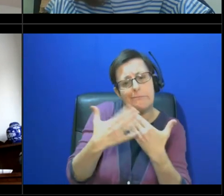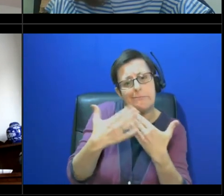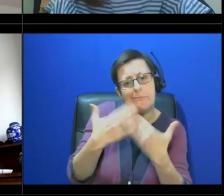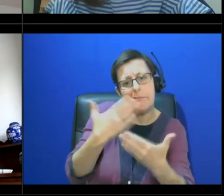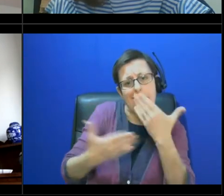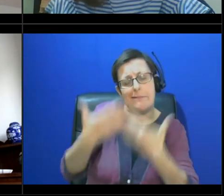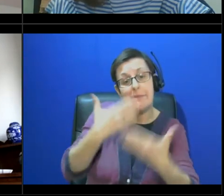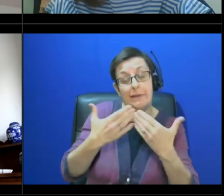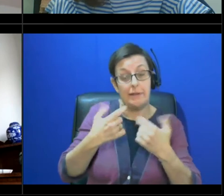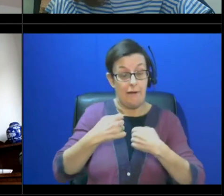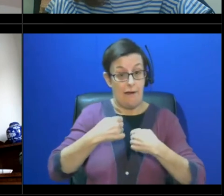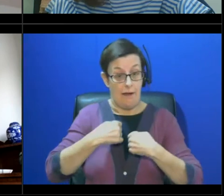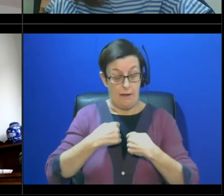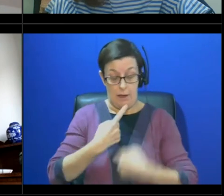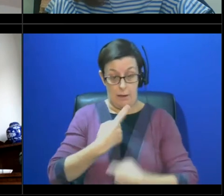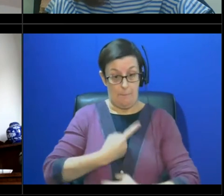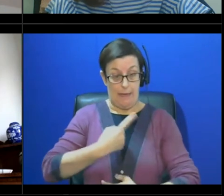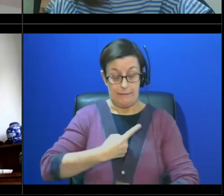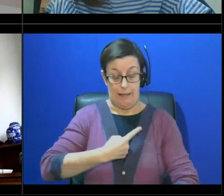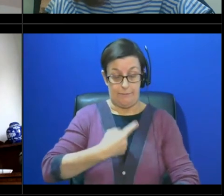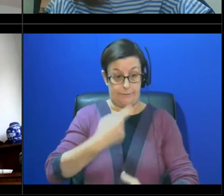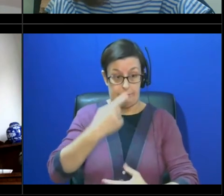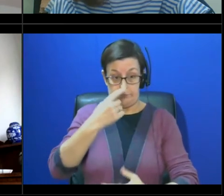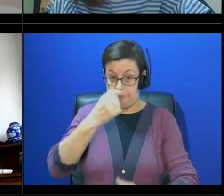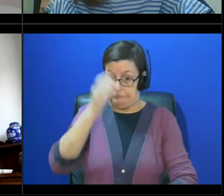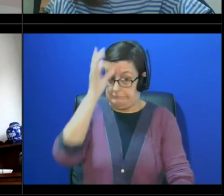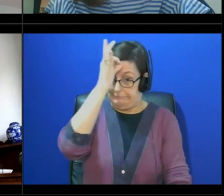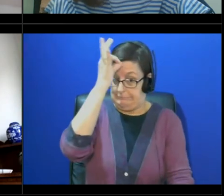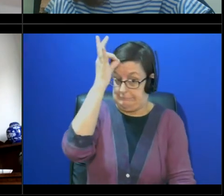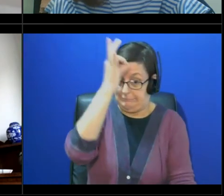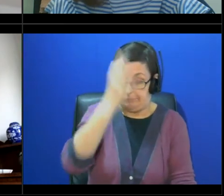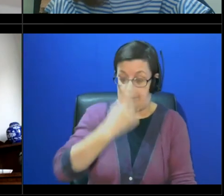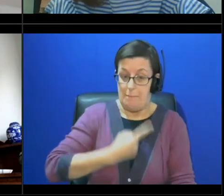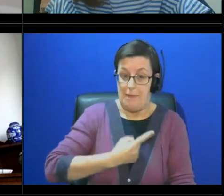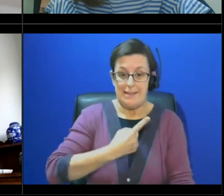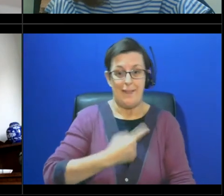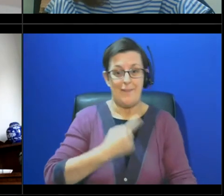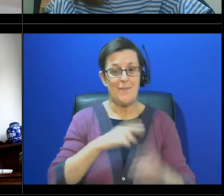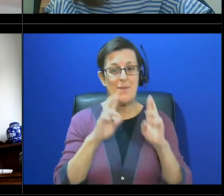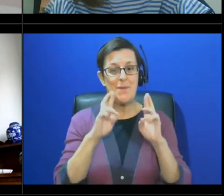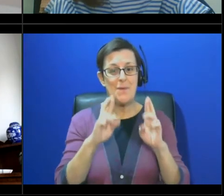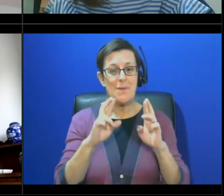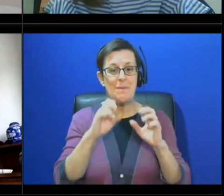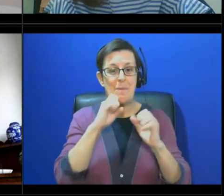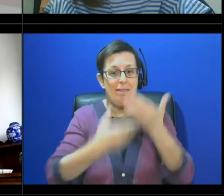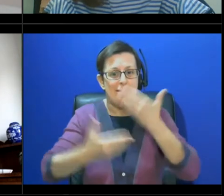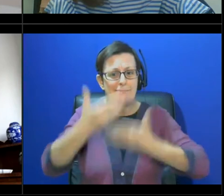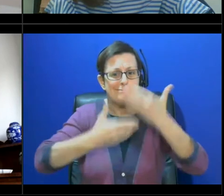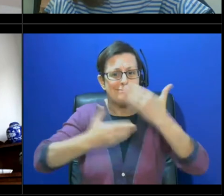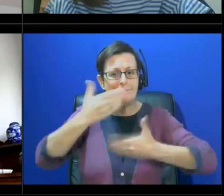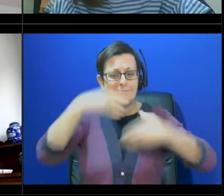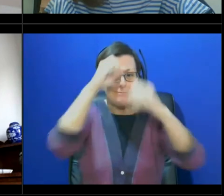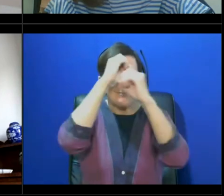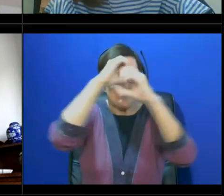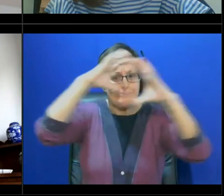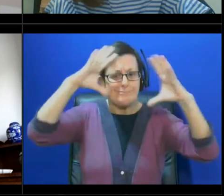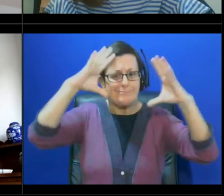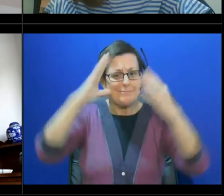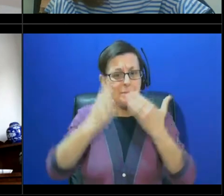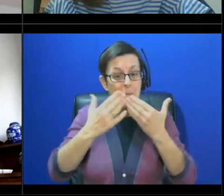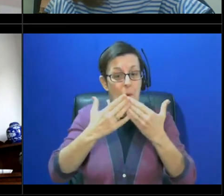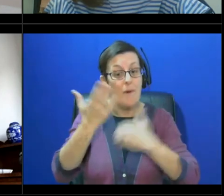I have to say, I know very little at all. So hopefully we are going to be hearing from Sophie